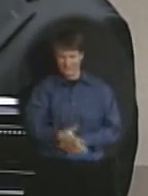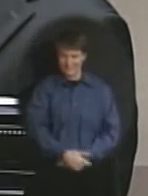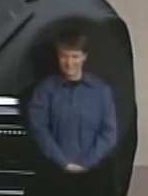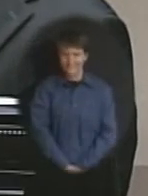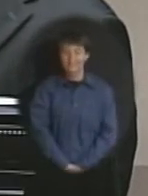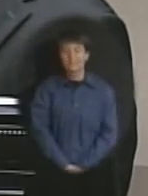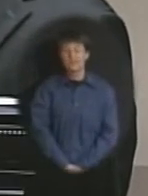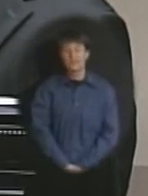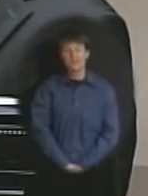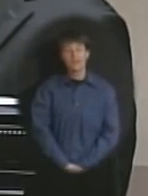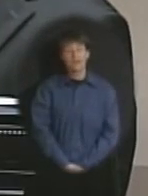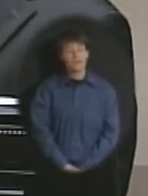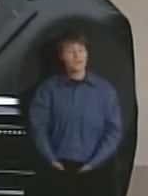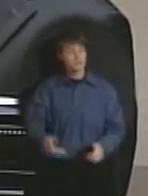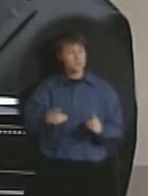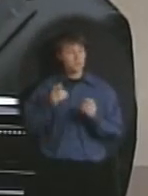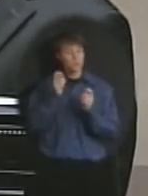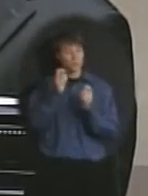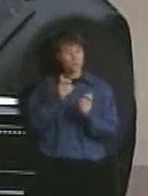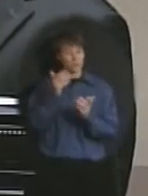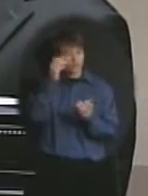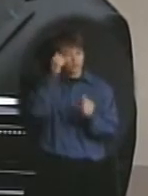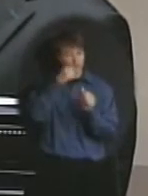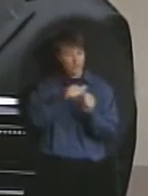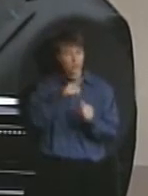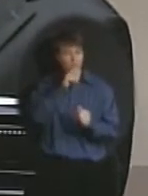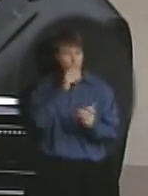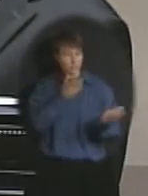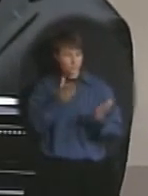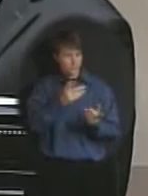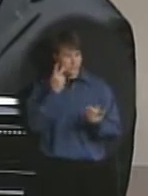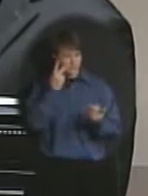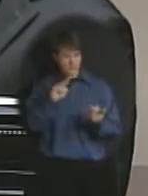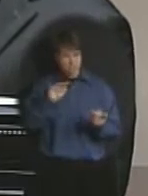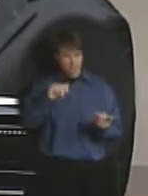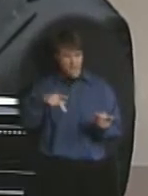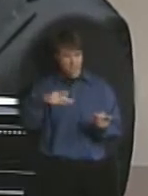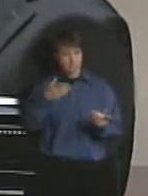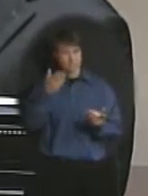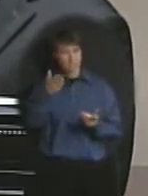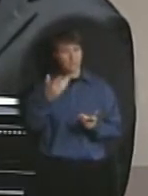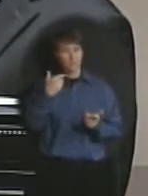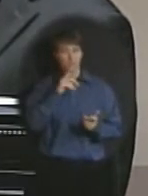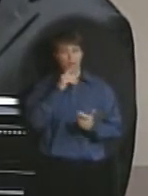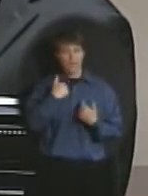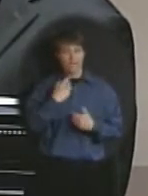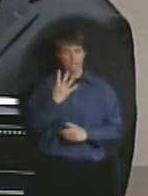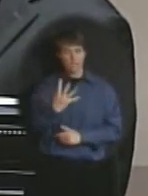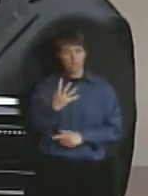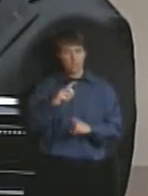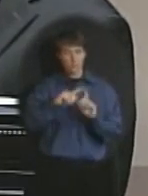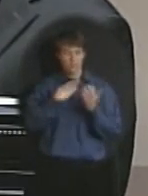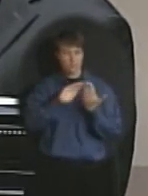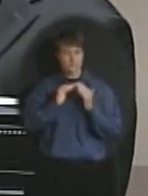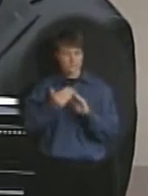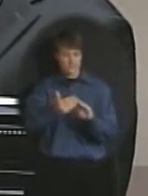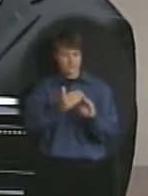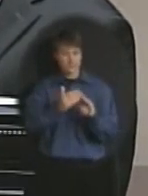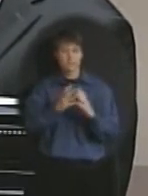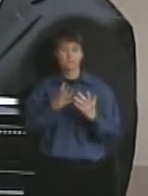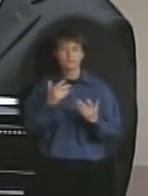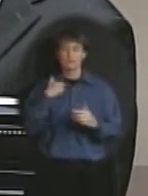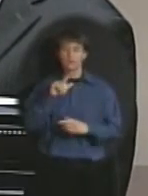Just starting out with a quick reminder who we serve. As you can tell from the map, we actually take on 4 different cities. We